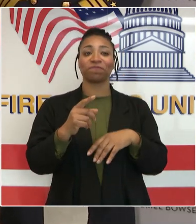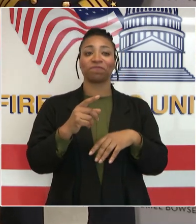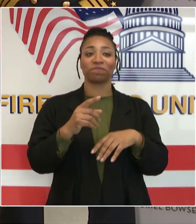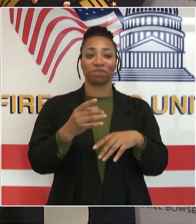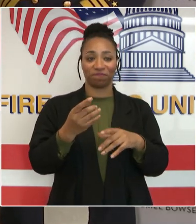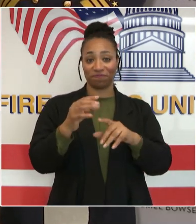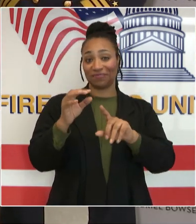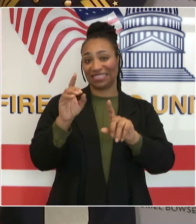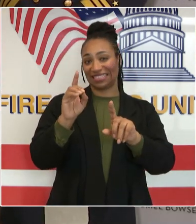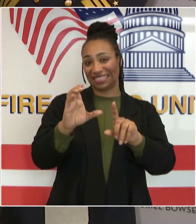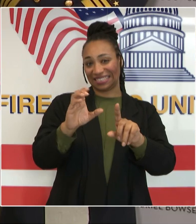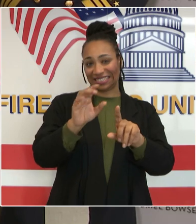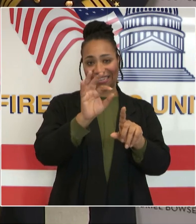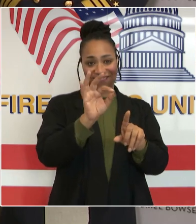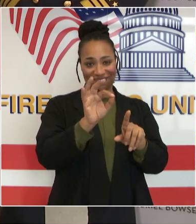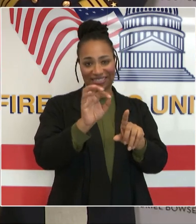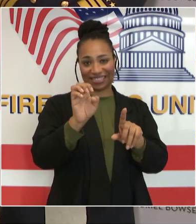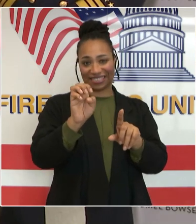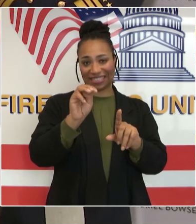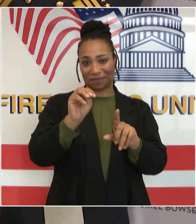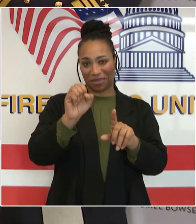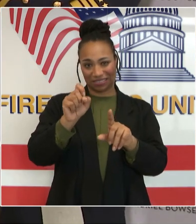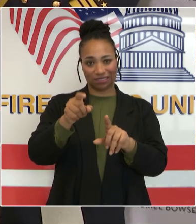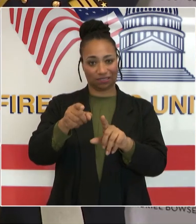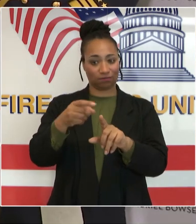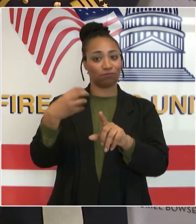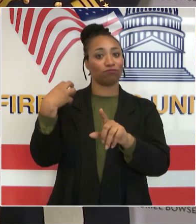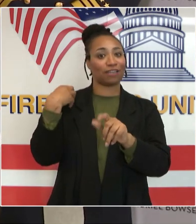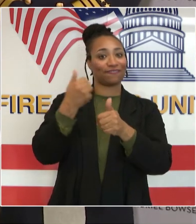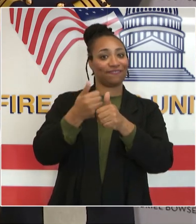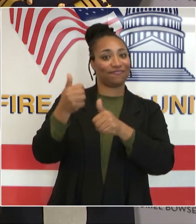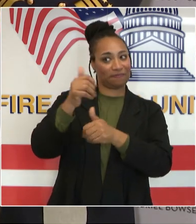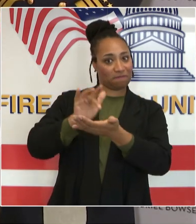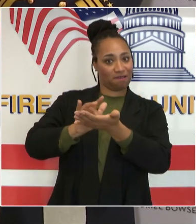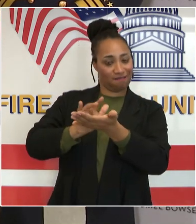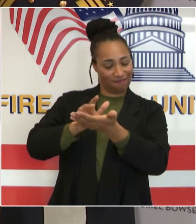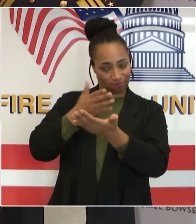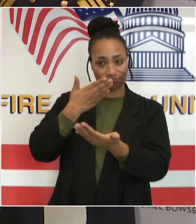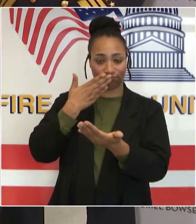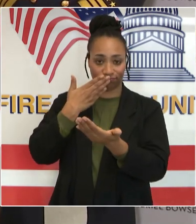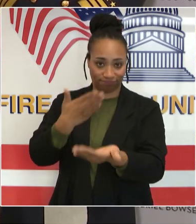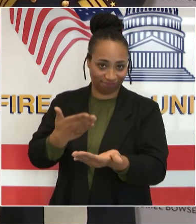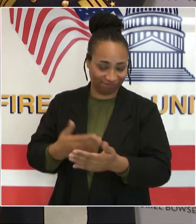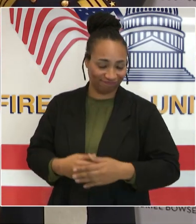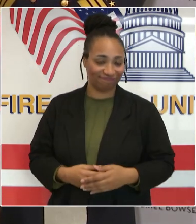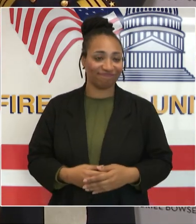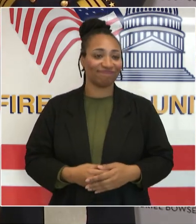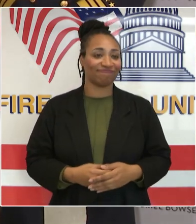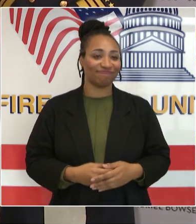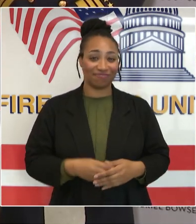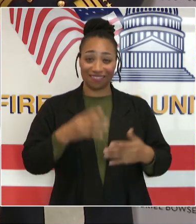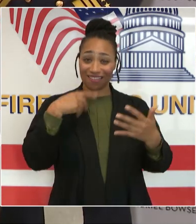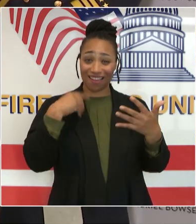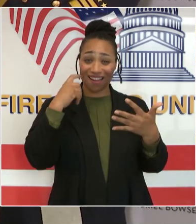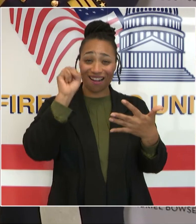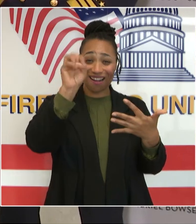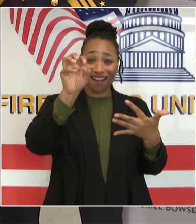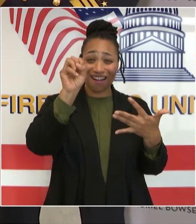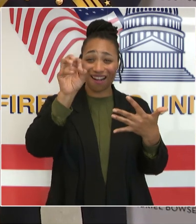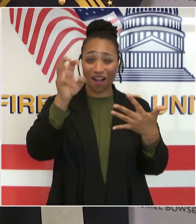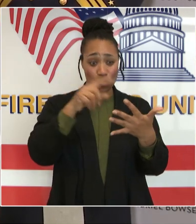Officer at the Fire Department. So all of these people have had a hand in making sure that we're building